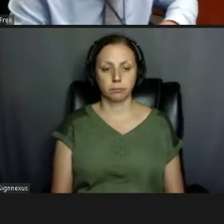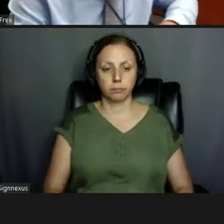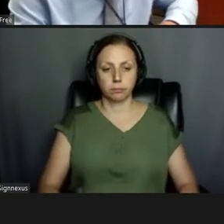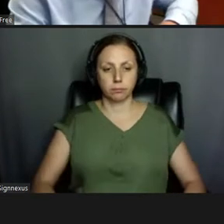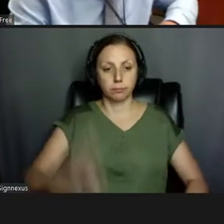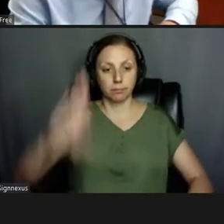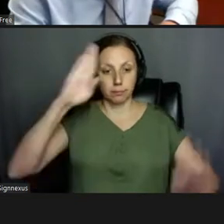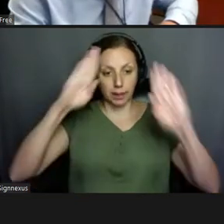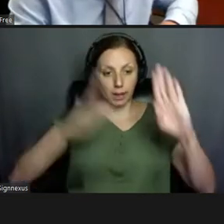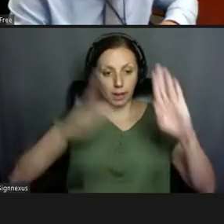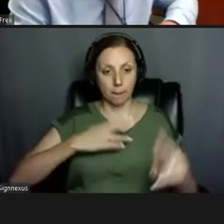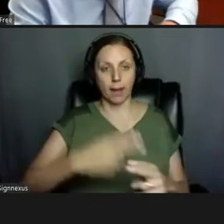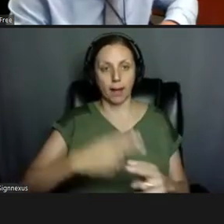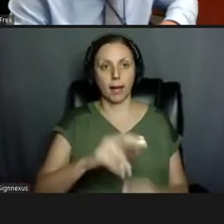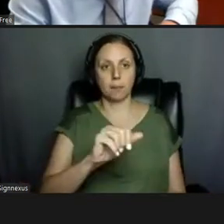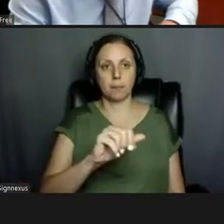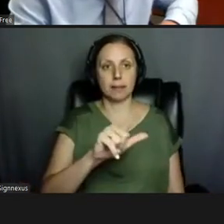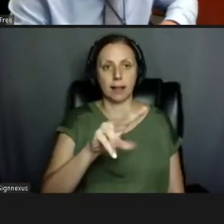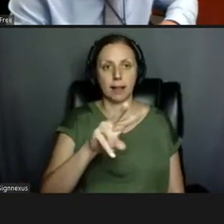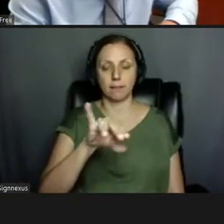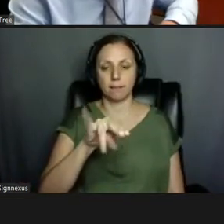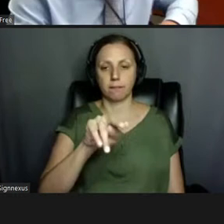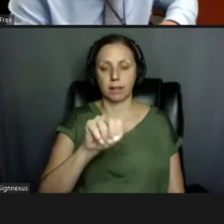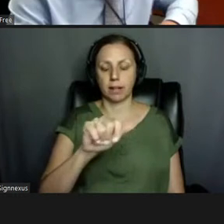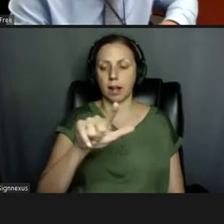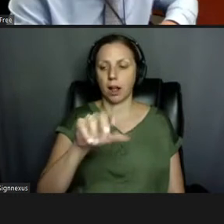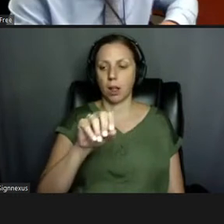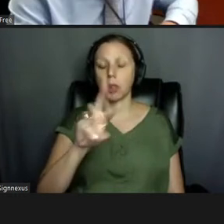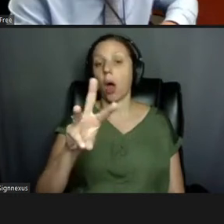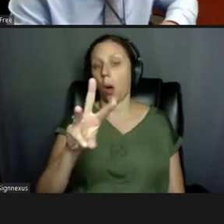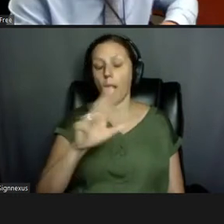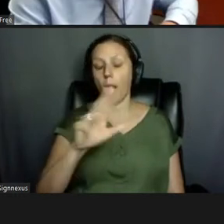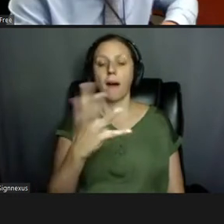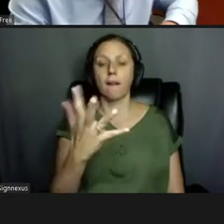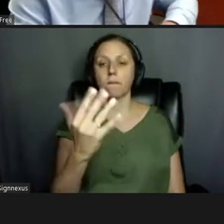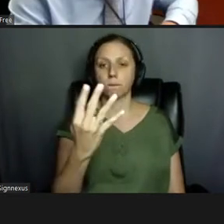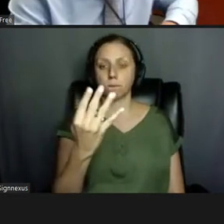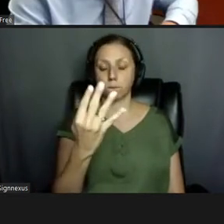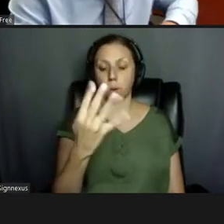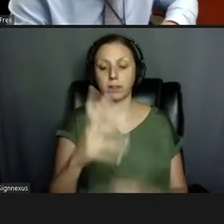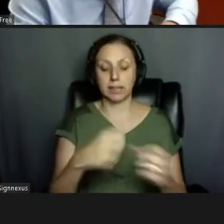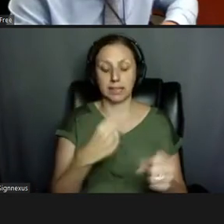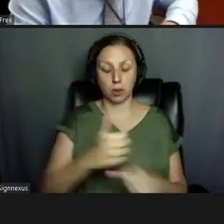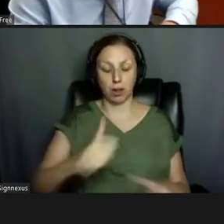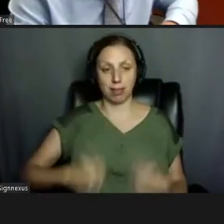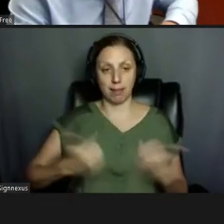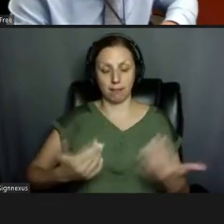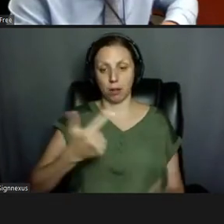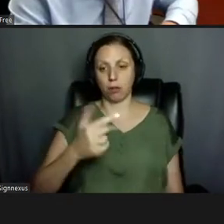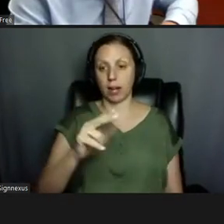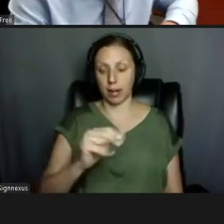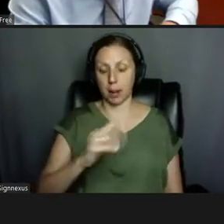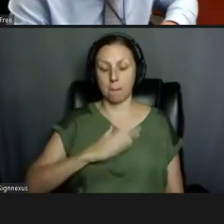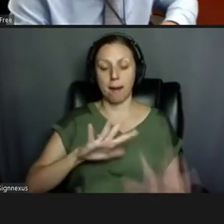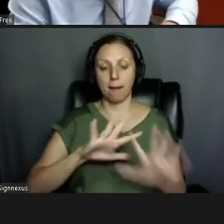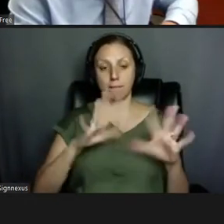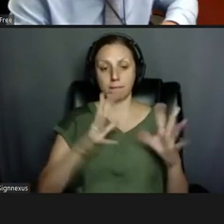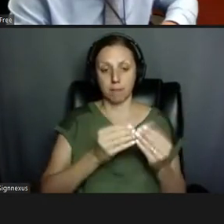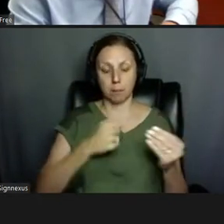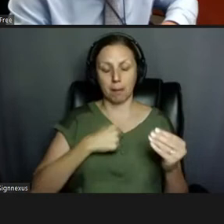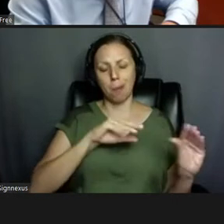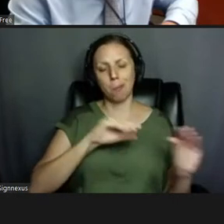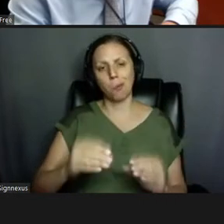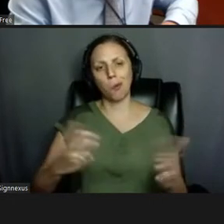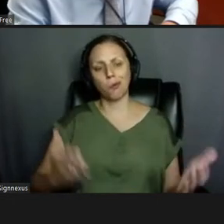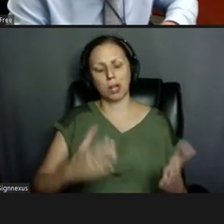Hi, my name is Alvina Lowe, and I'm a 14-year resident of Great Neck. My family and I moved here from Manhattan to raise our family,